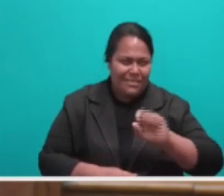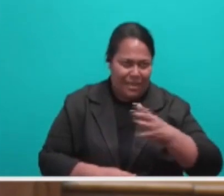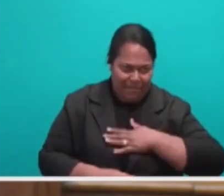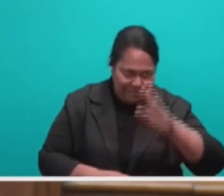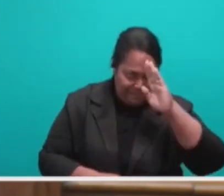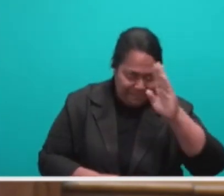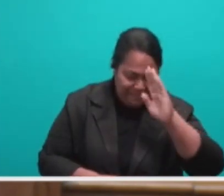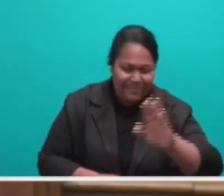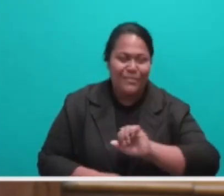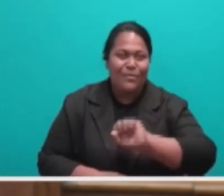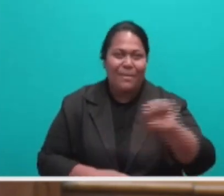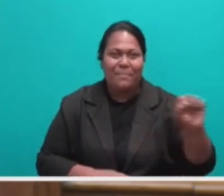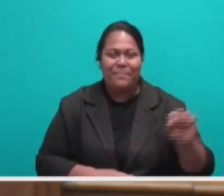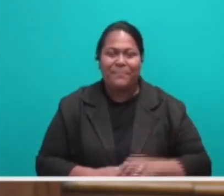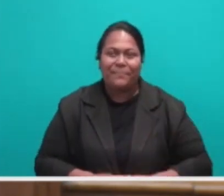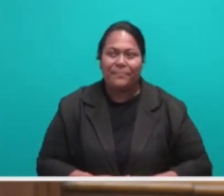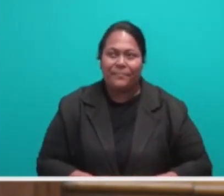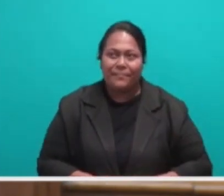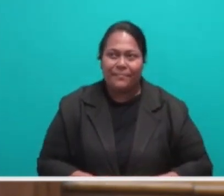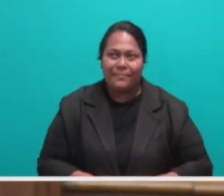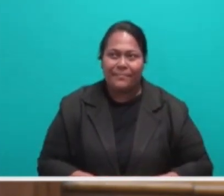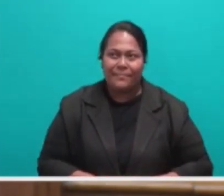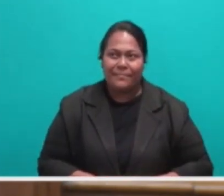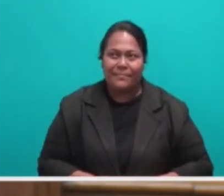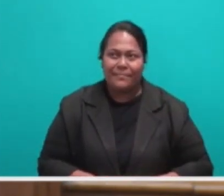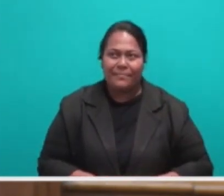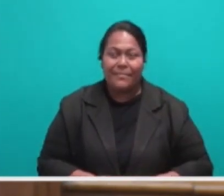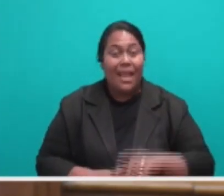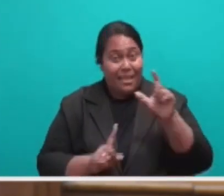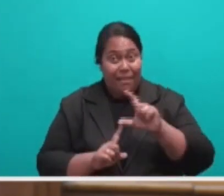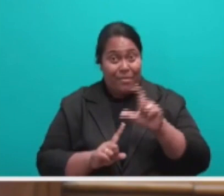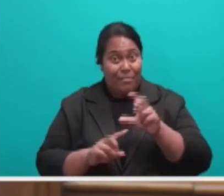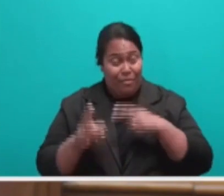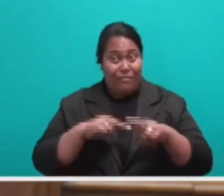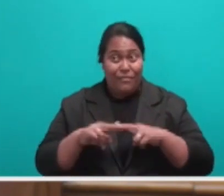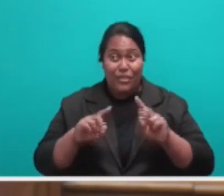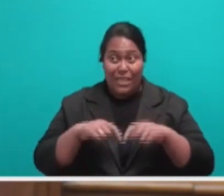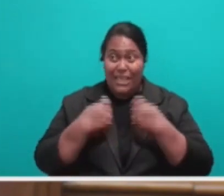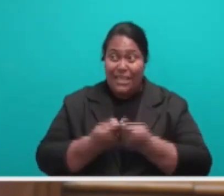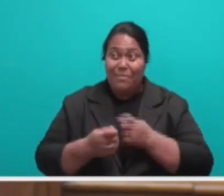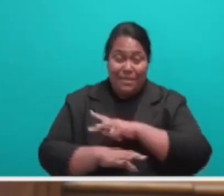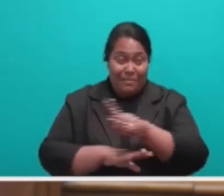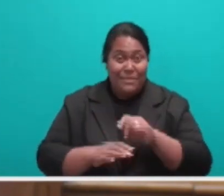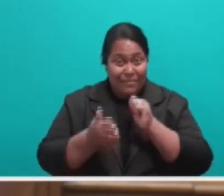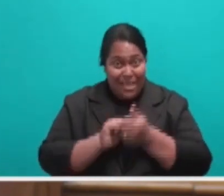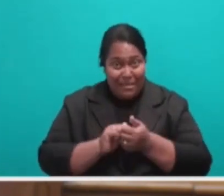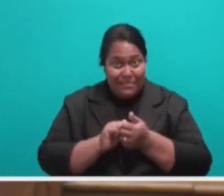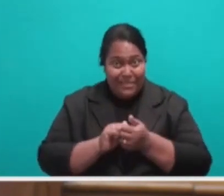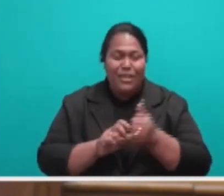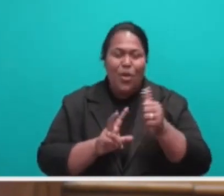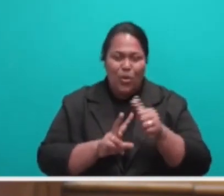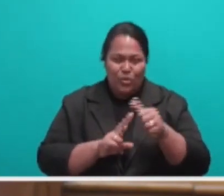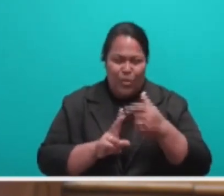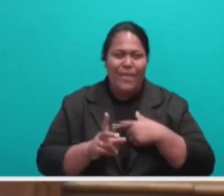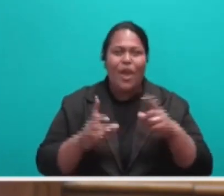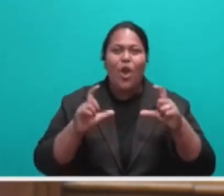them, having been captain of the Fiji team at the Pacific Games and also at the Commonwealth